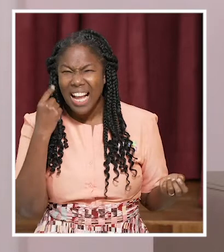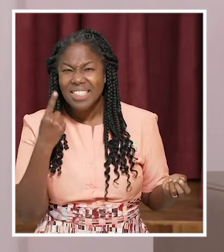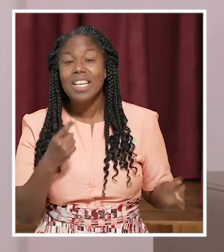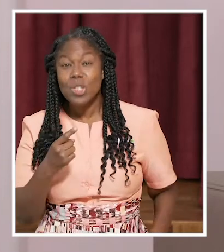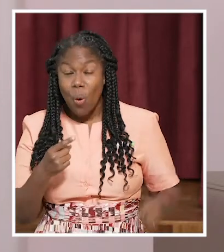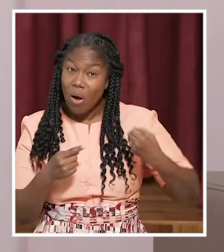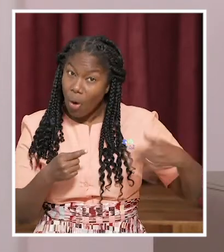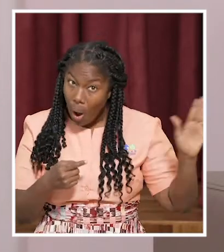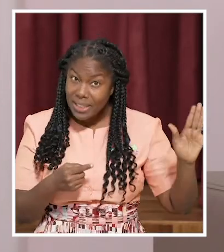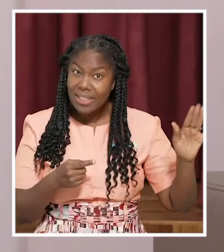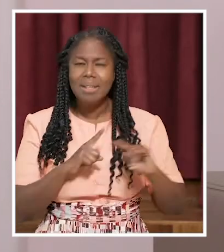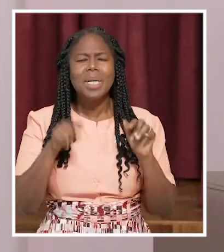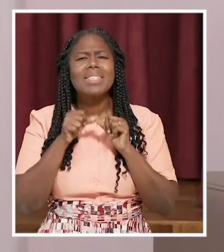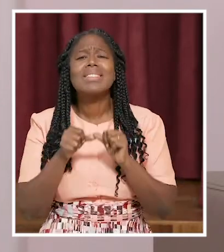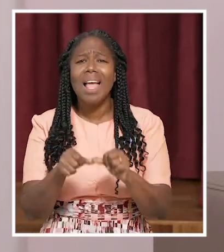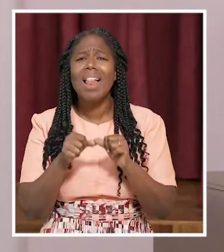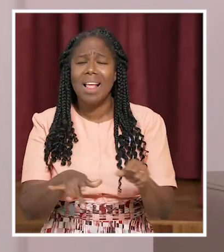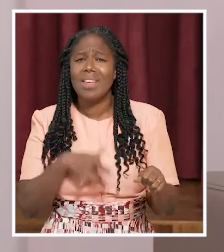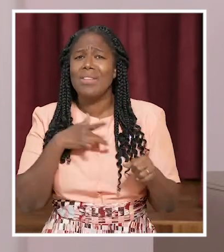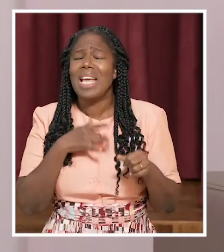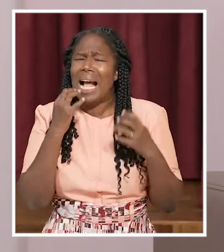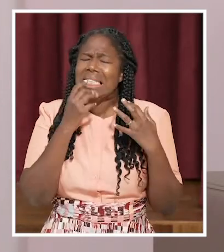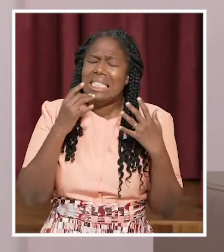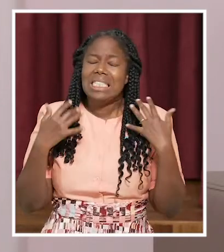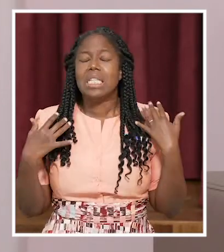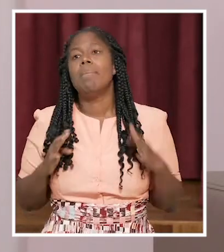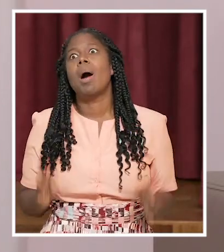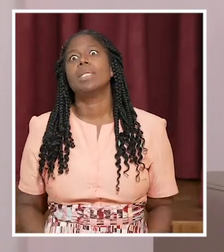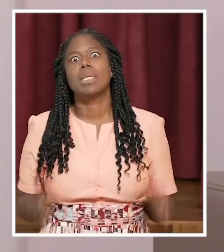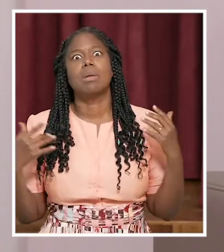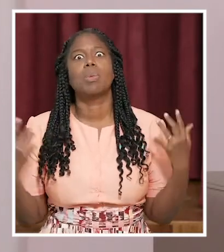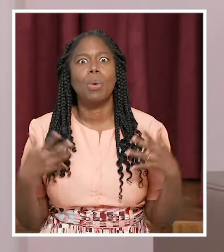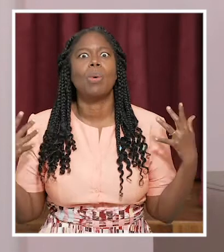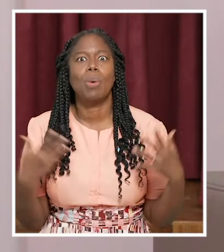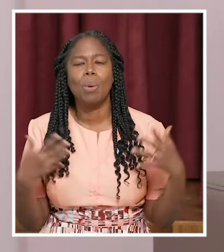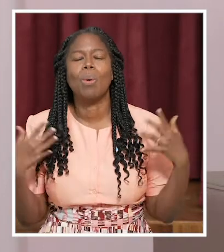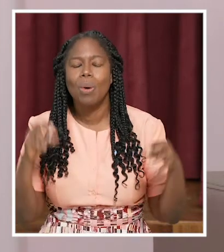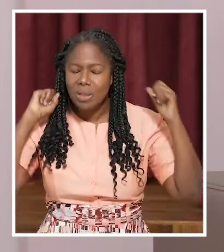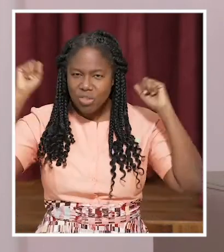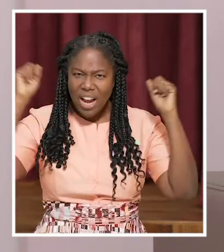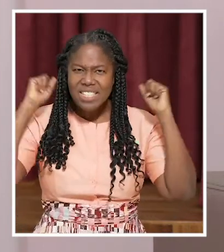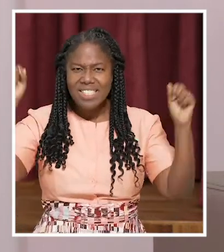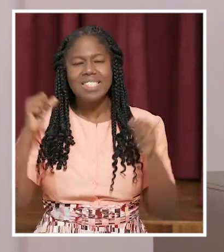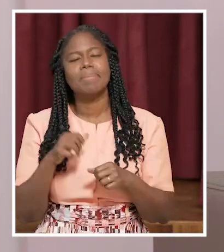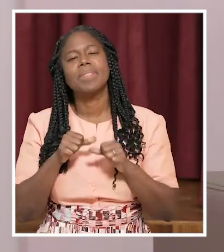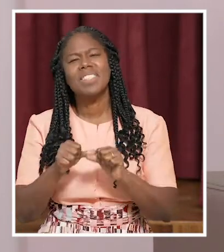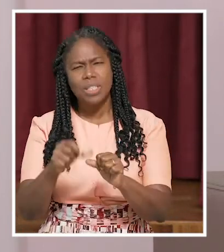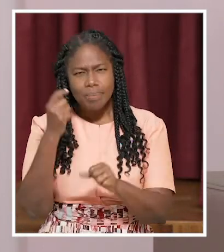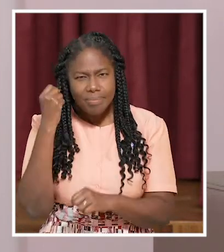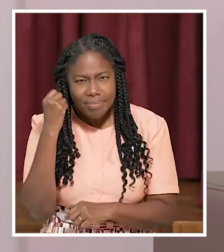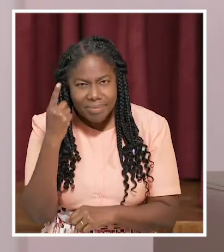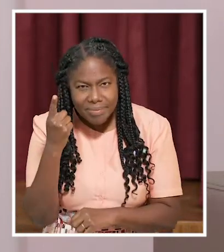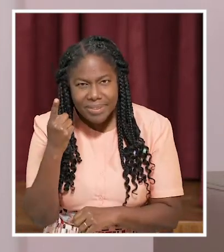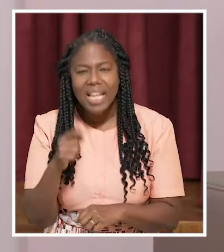in an acute, severe situation, even when there is no situation. And that's why it's so uncomfortable, because there's nothing